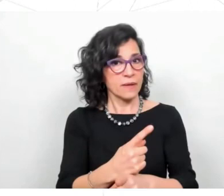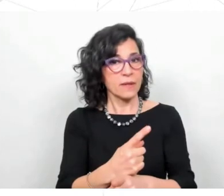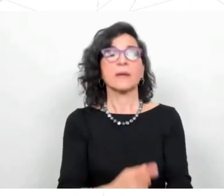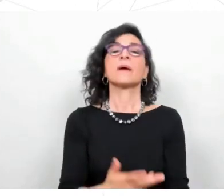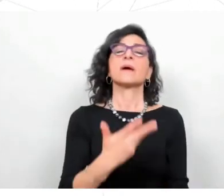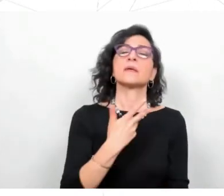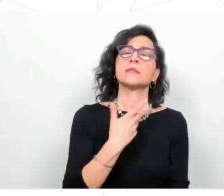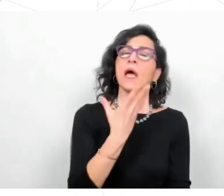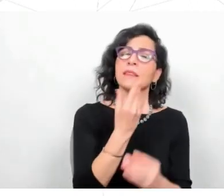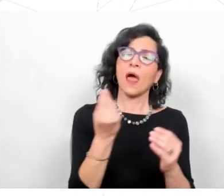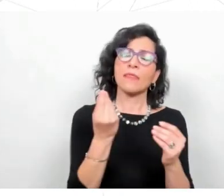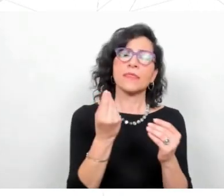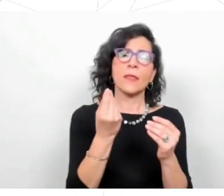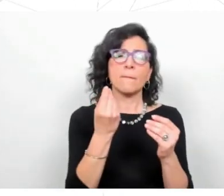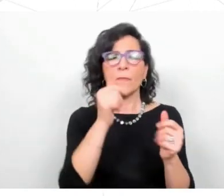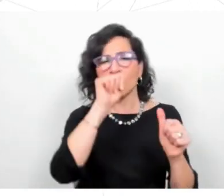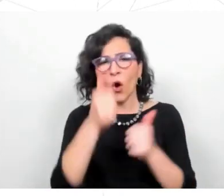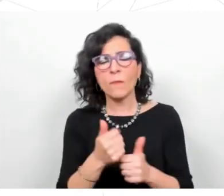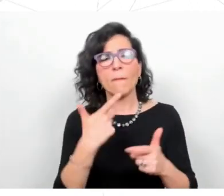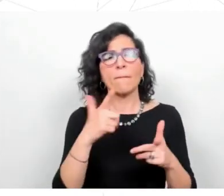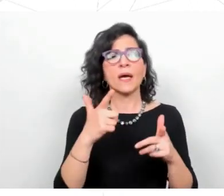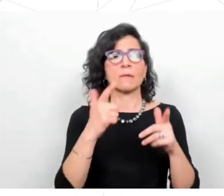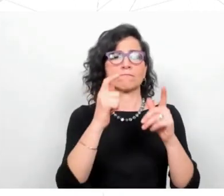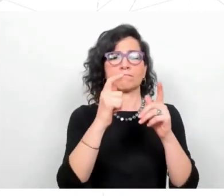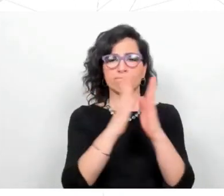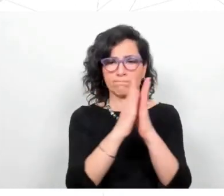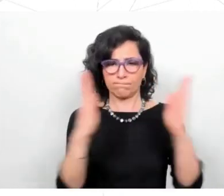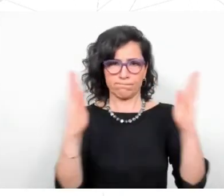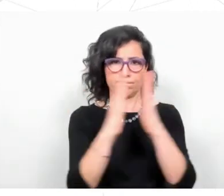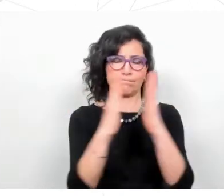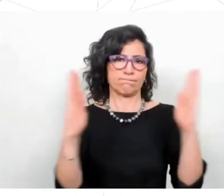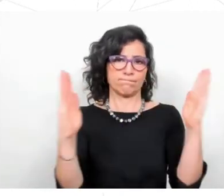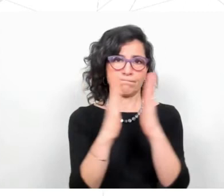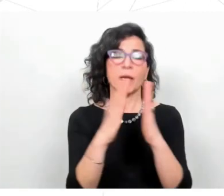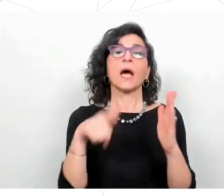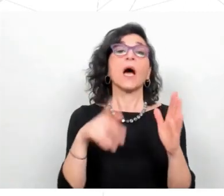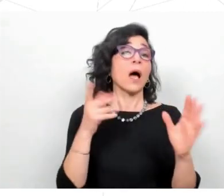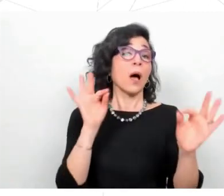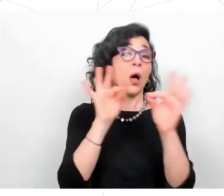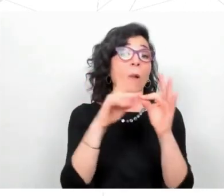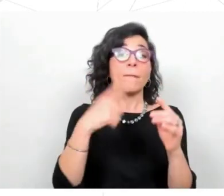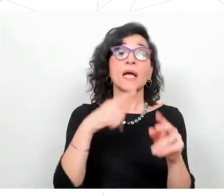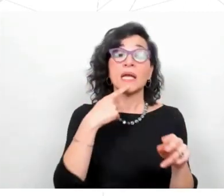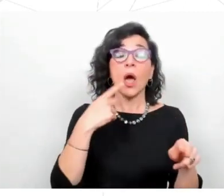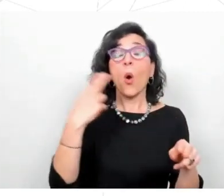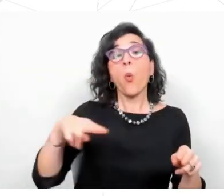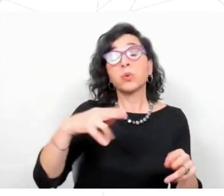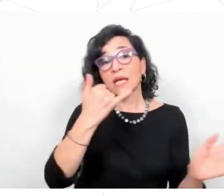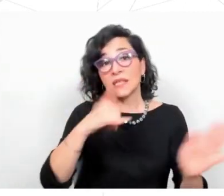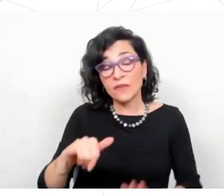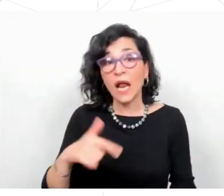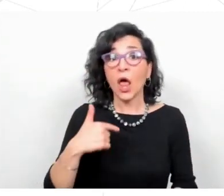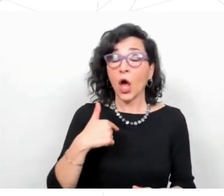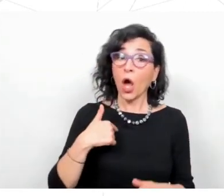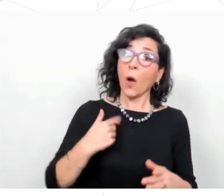and more familiar with this sort of technology, we find that that dwell time becomes a lot shorter. There are actually options where you can swipe